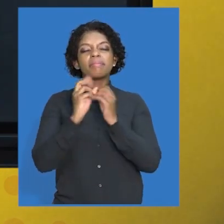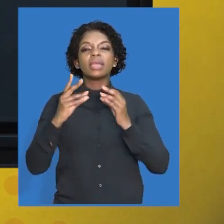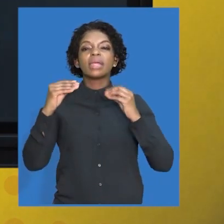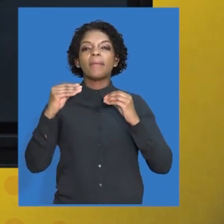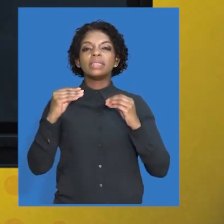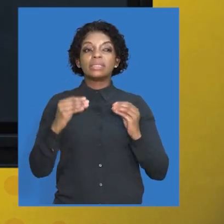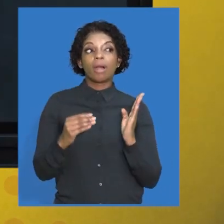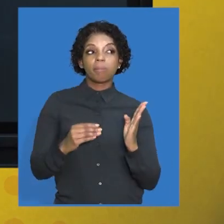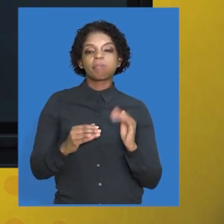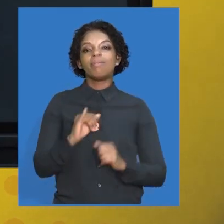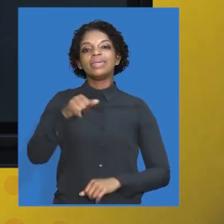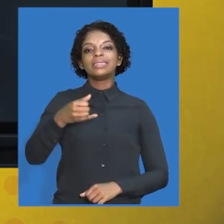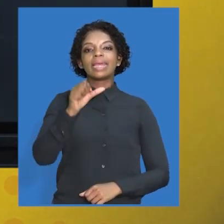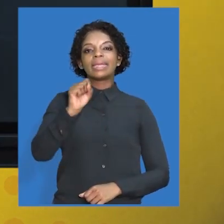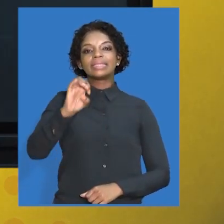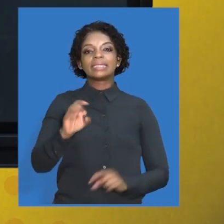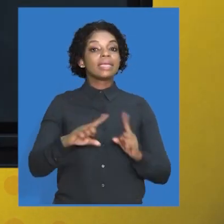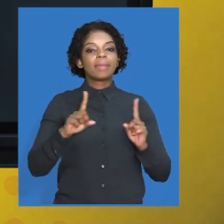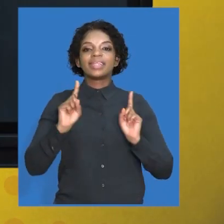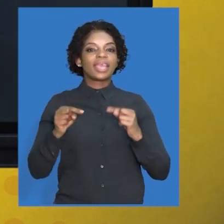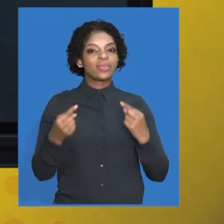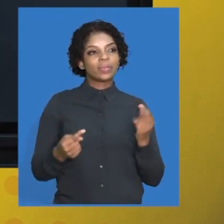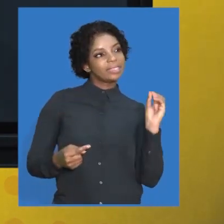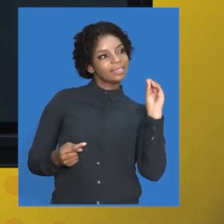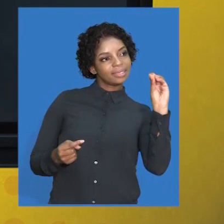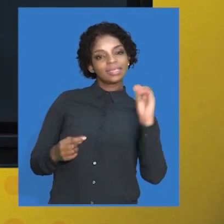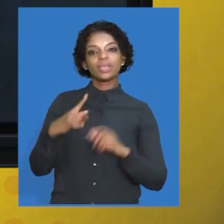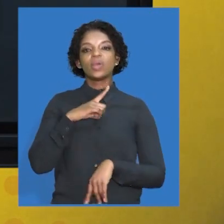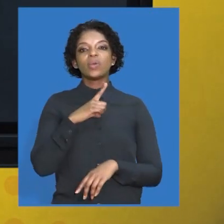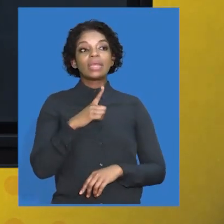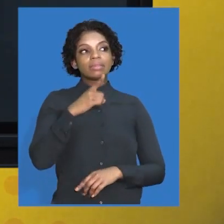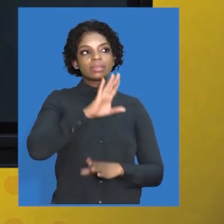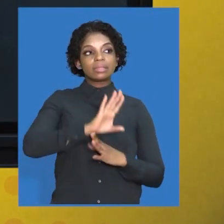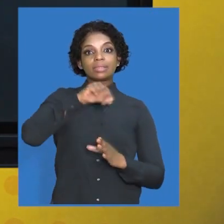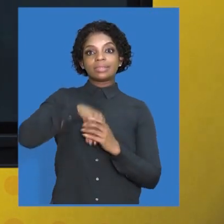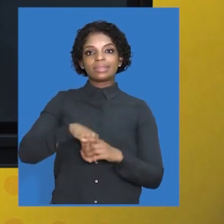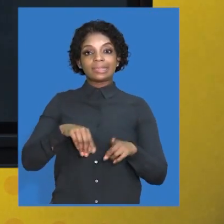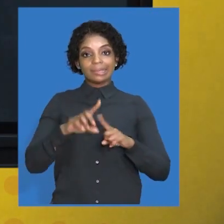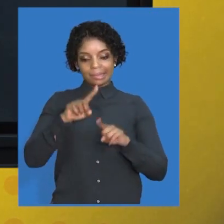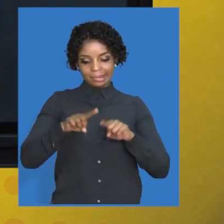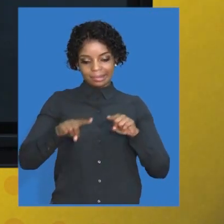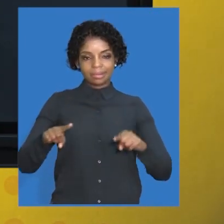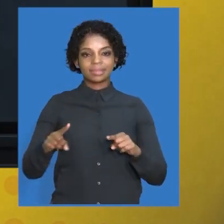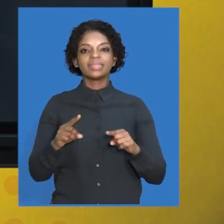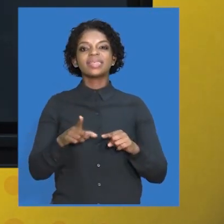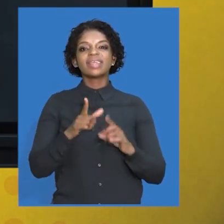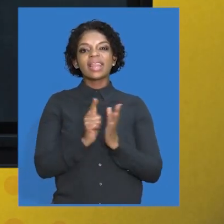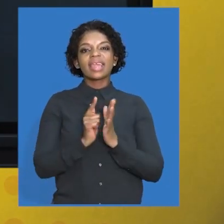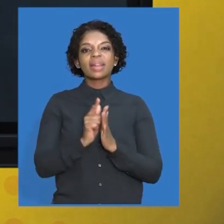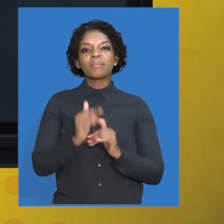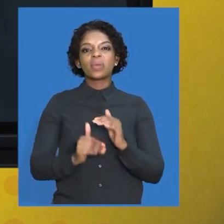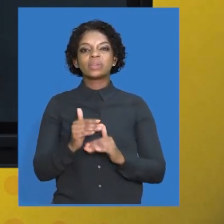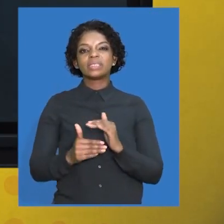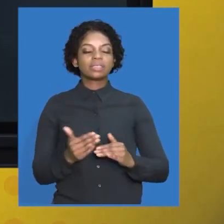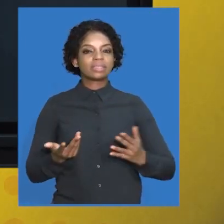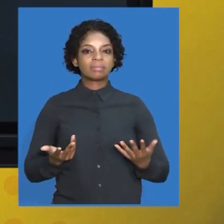and cannot because they didn't conform to all of these different legal processes, which means that we've got a